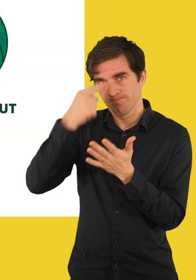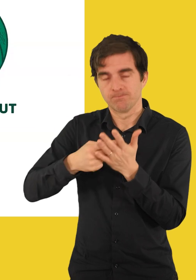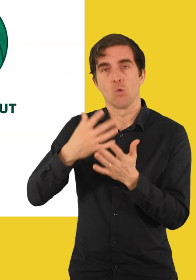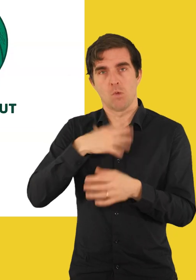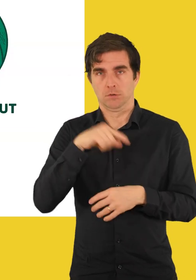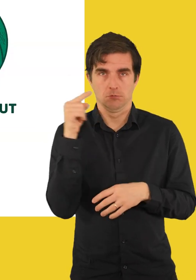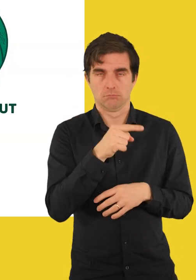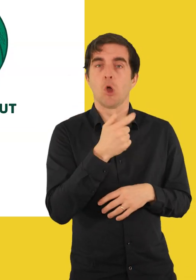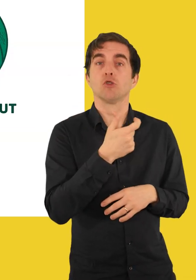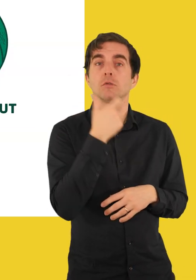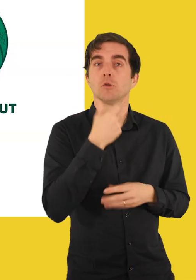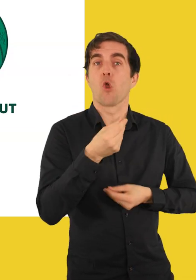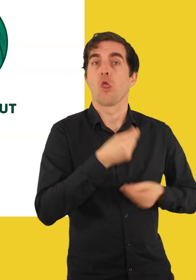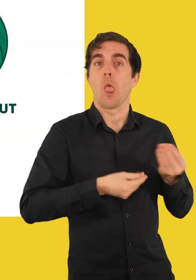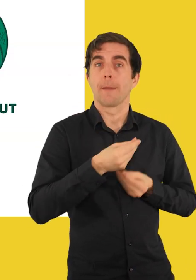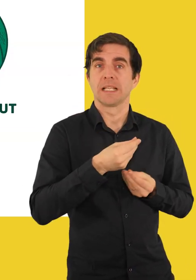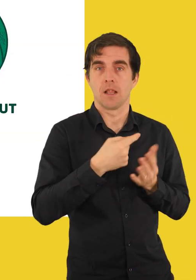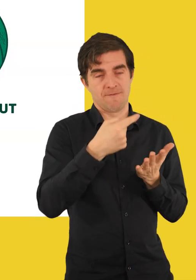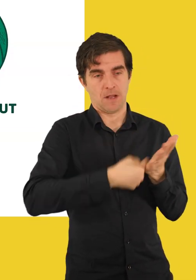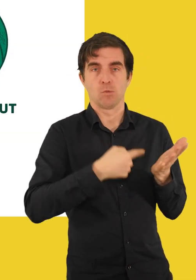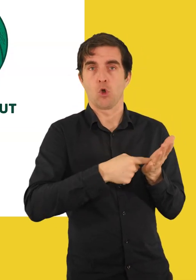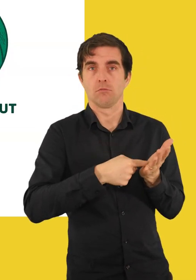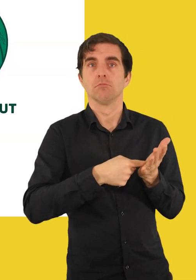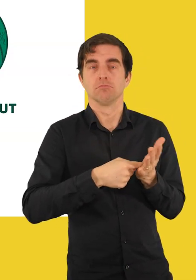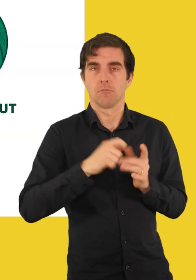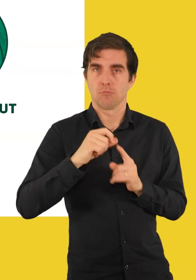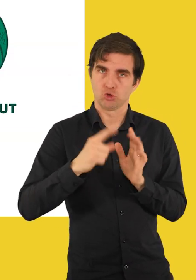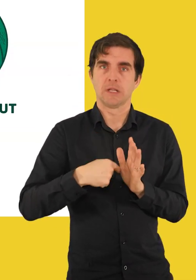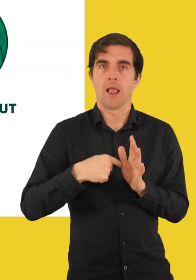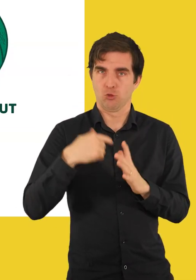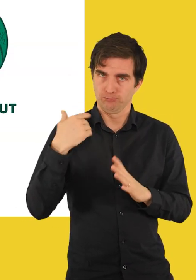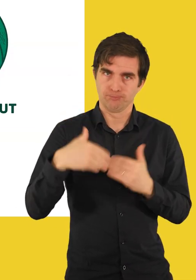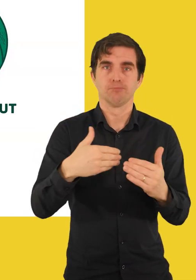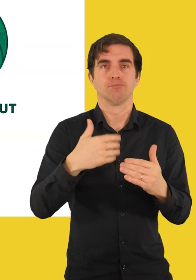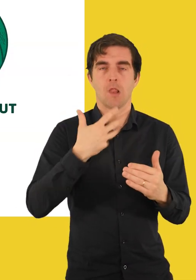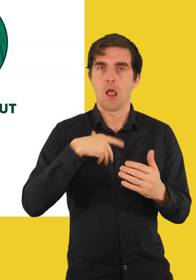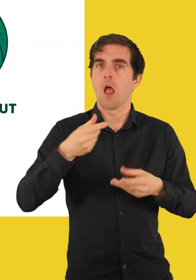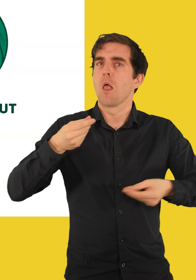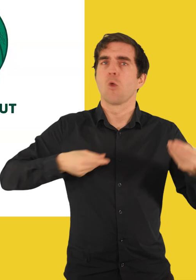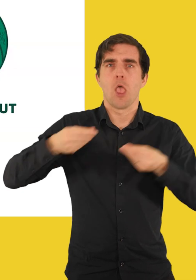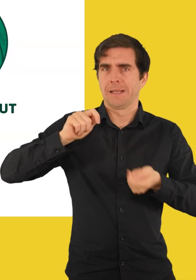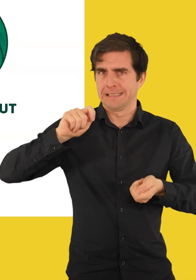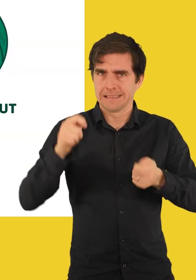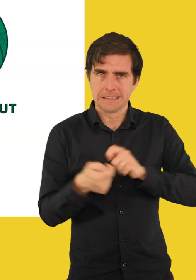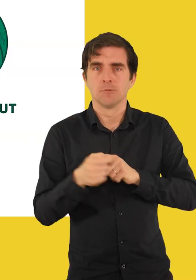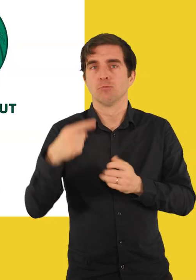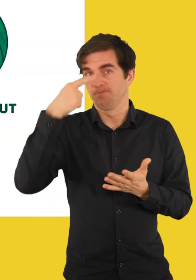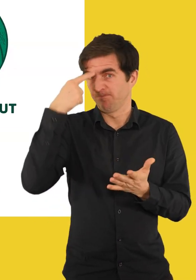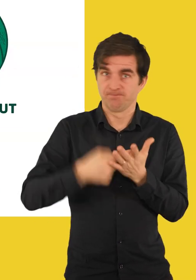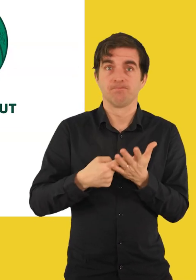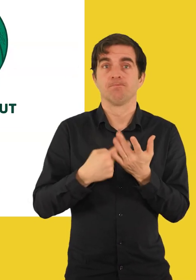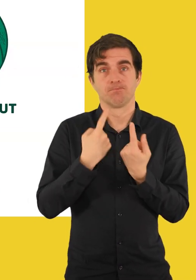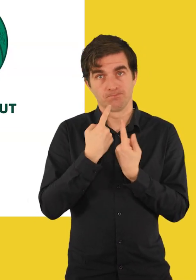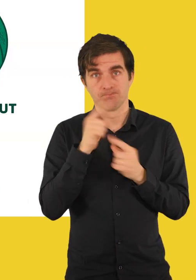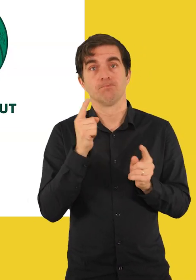to make Doughnut economy as a frame, as a project in order to think about the economic transition. And she decided